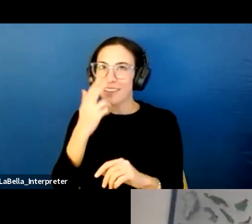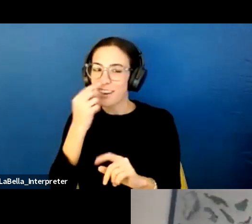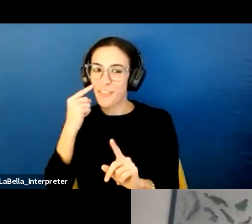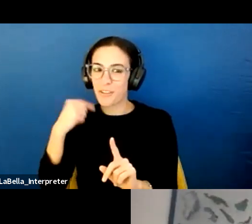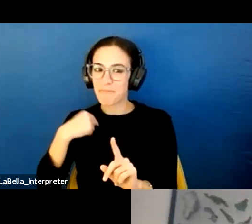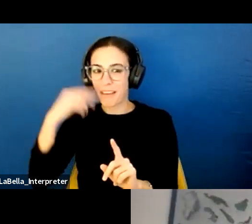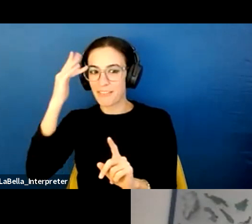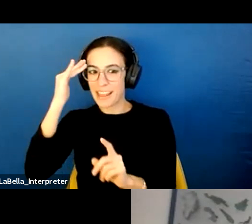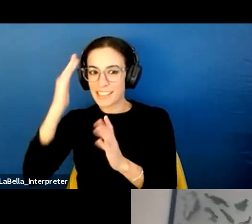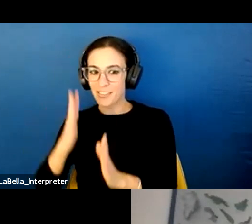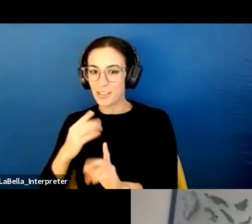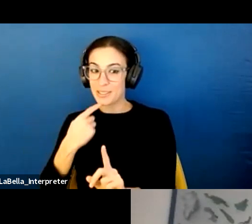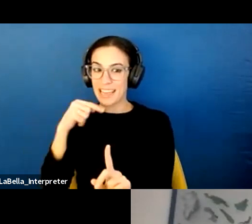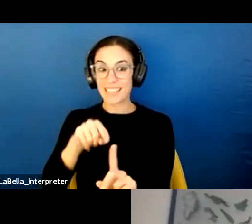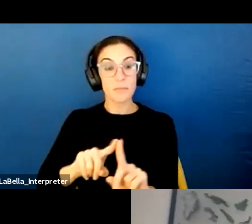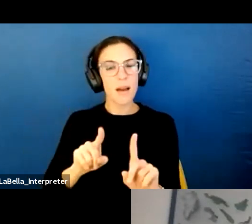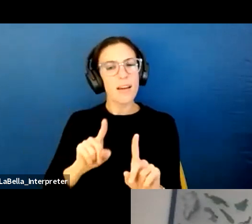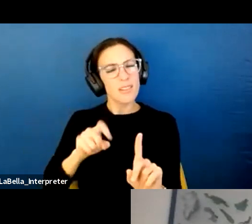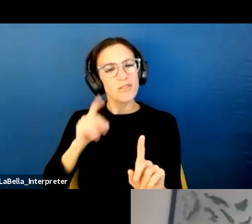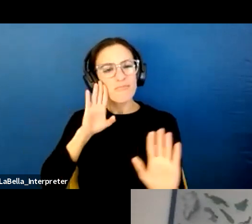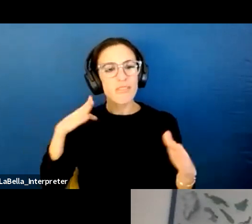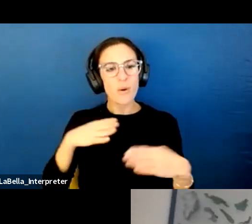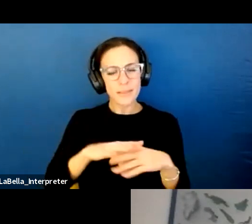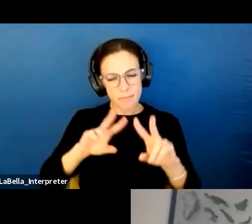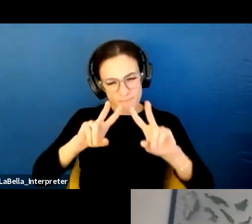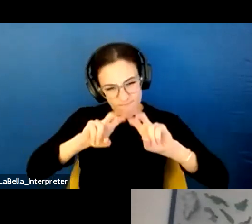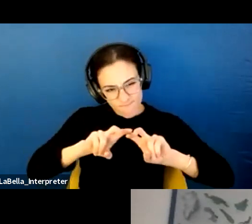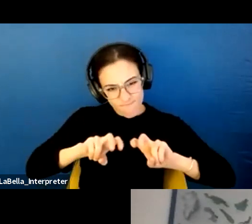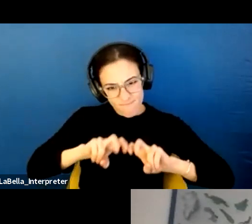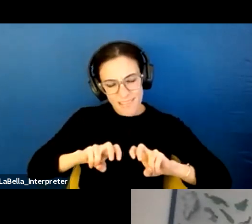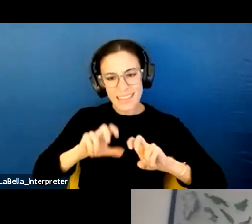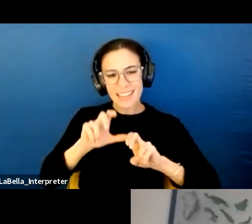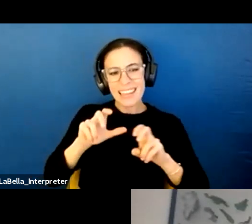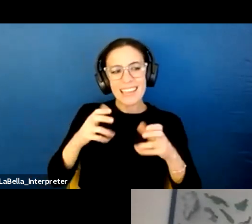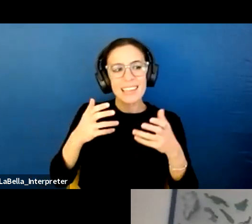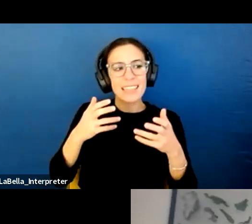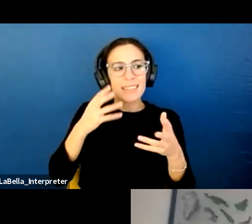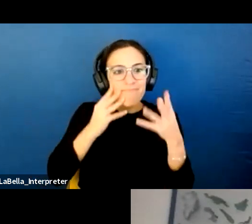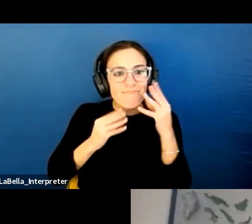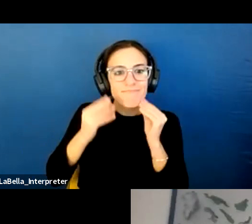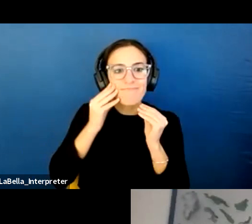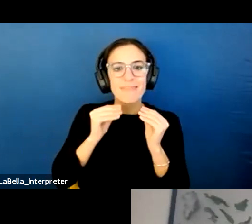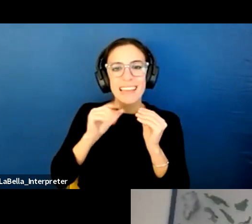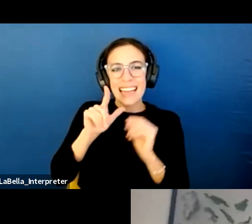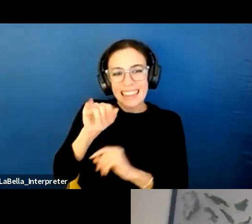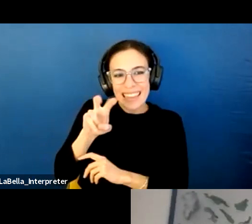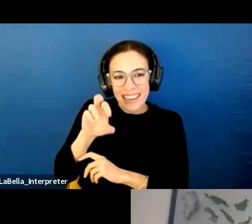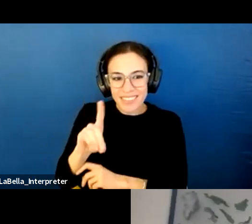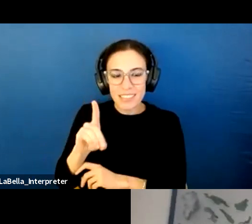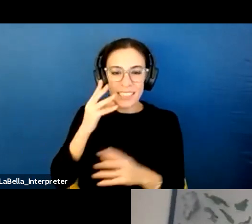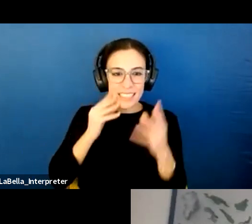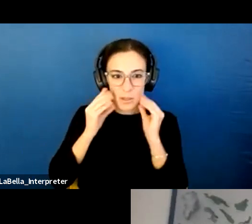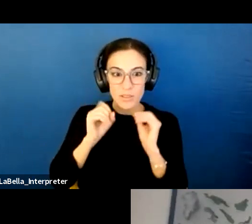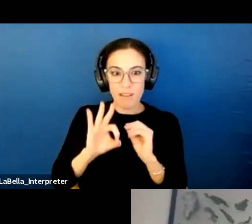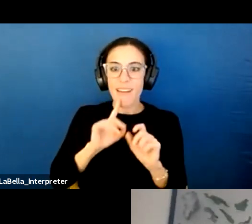right? But focused on sort of looking closely at the lived experiences of actual disabled people, right?